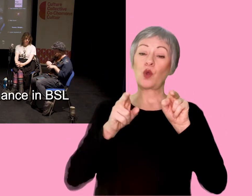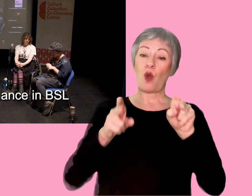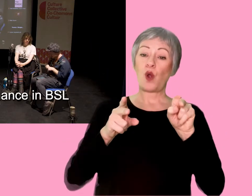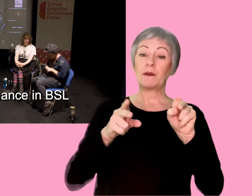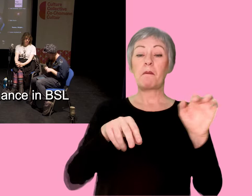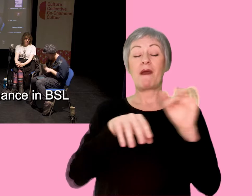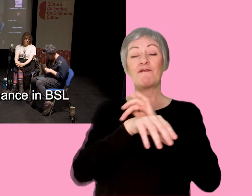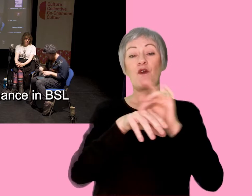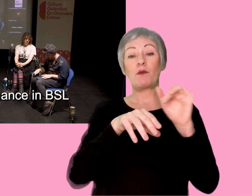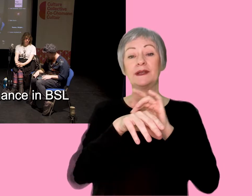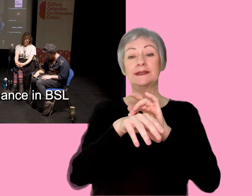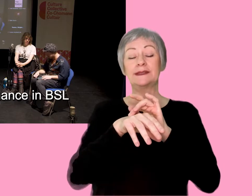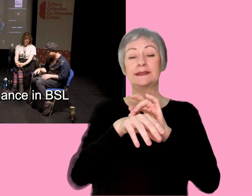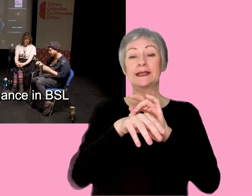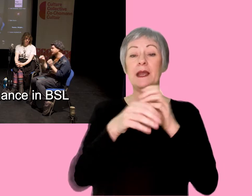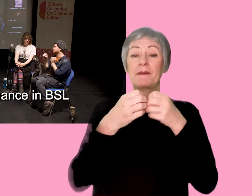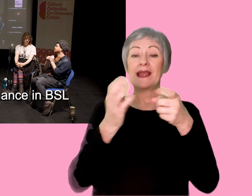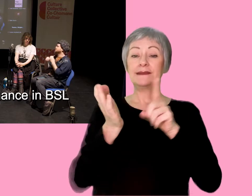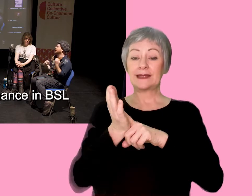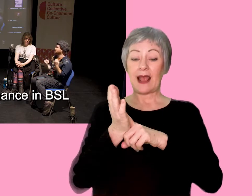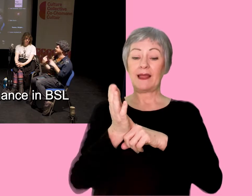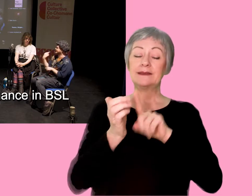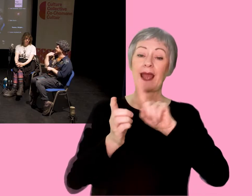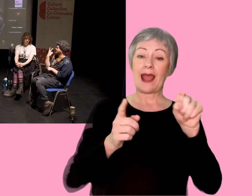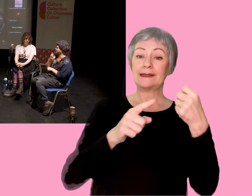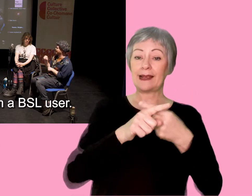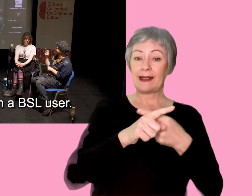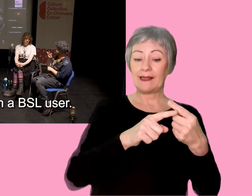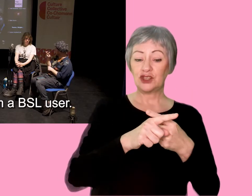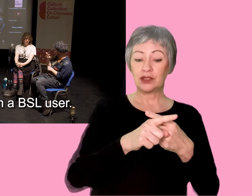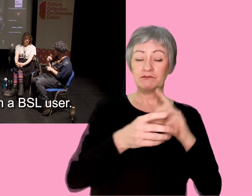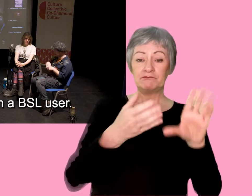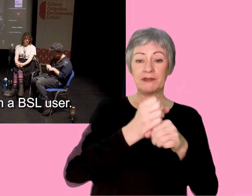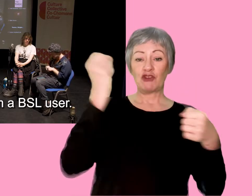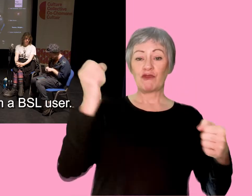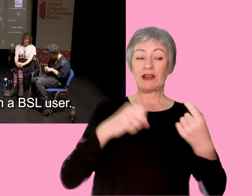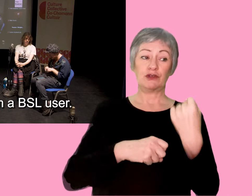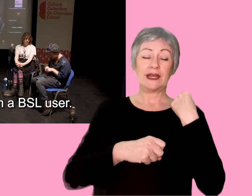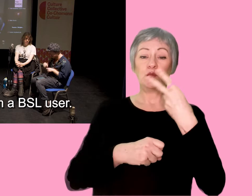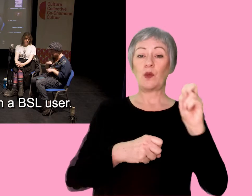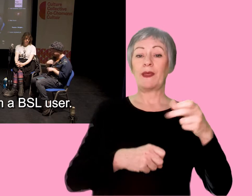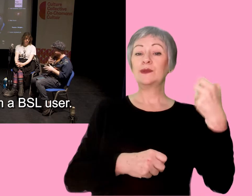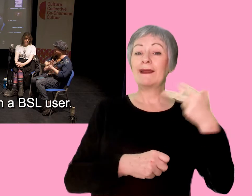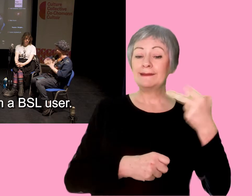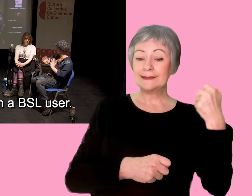called Performance in BSL and English. I graduated in 2018